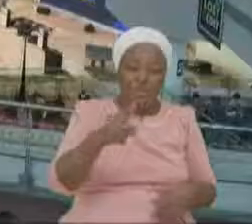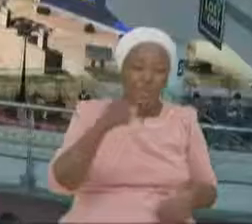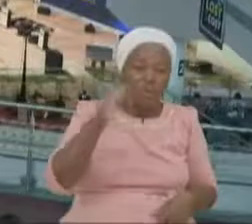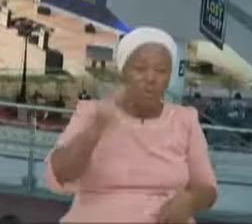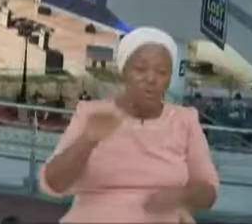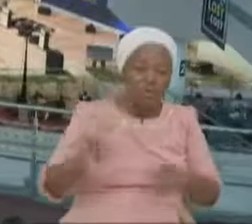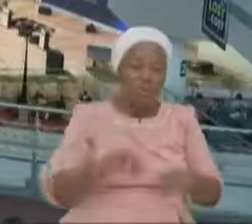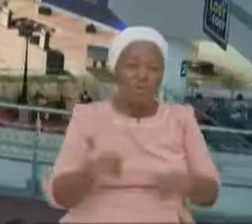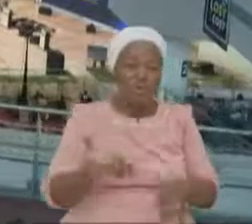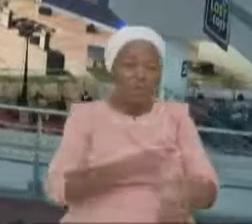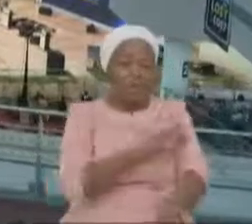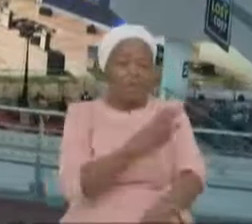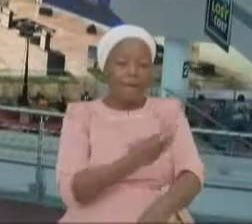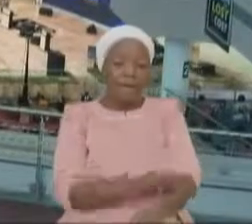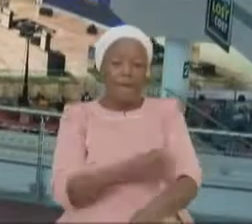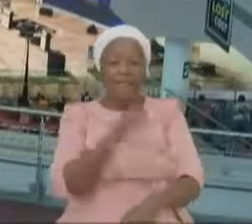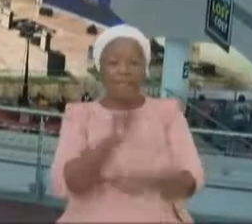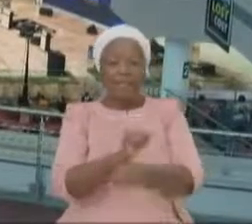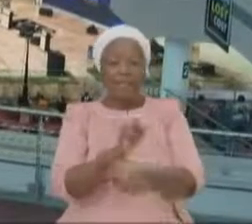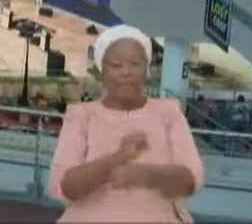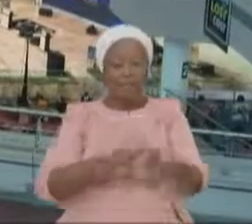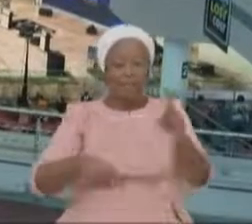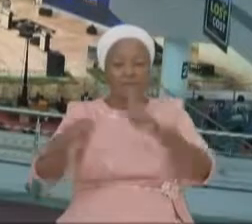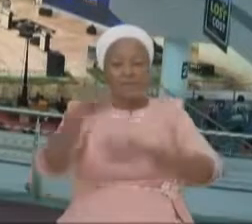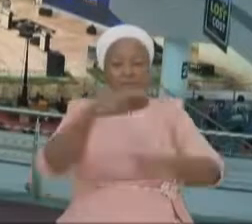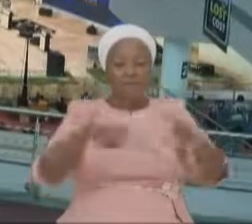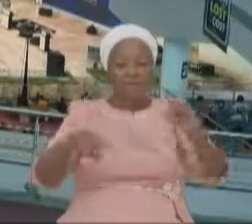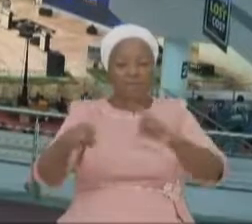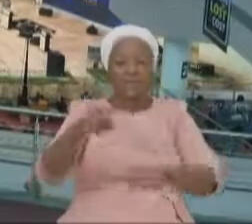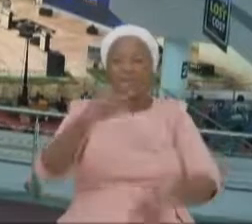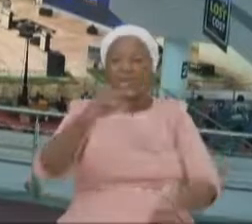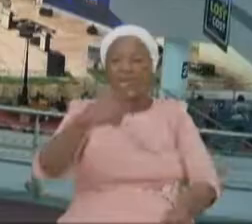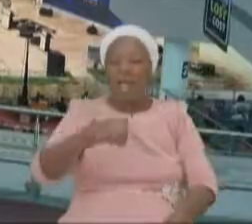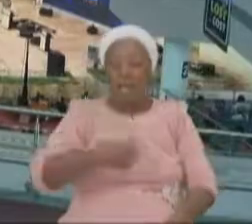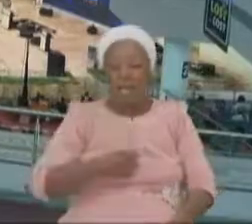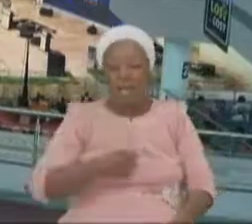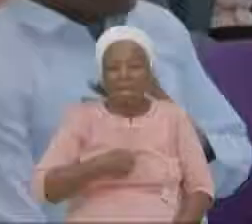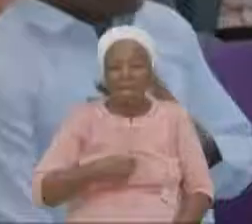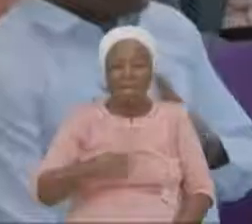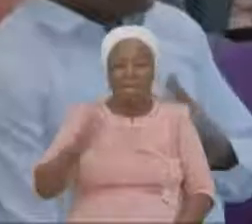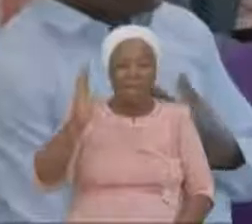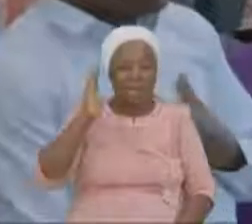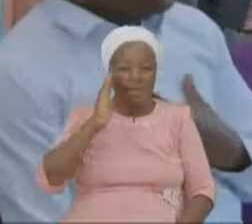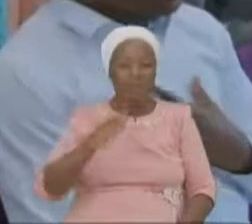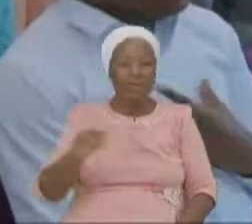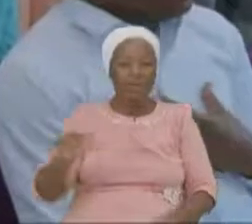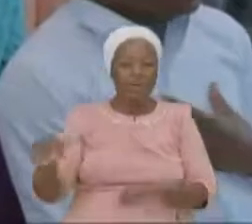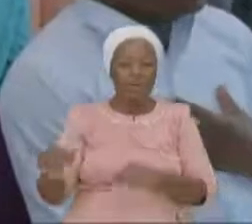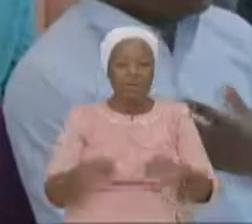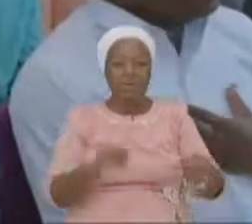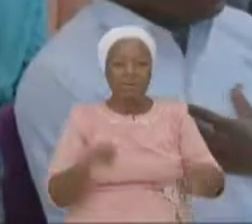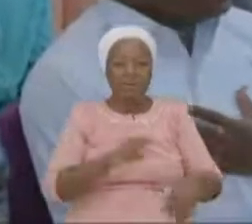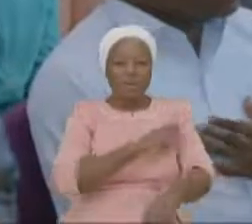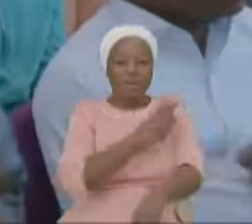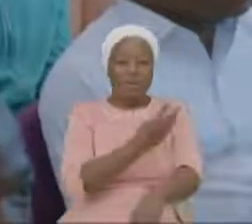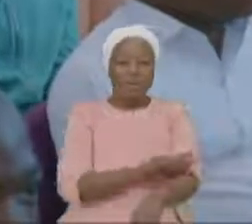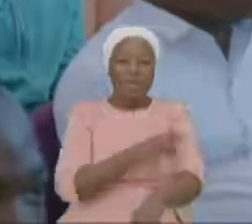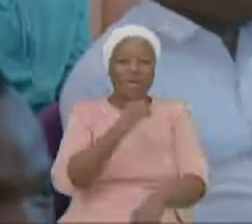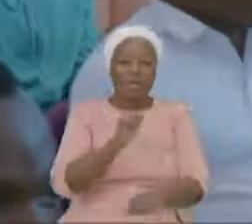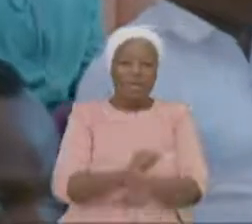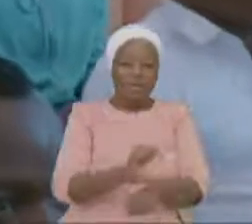works. I will do mighty works. Galatians